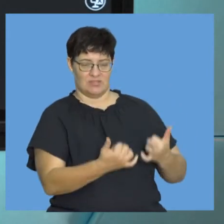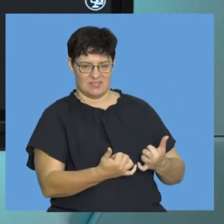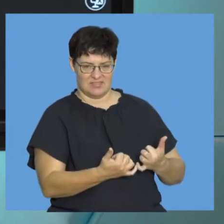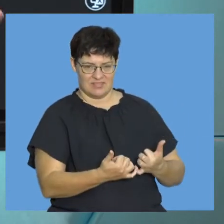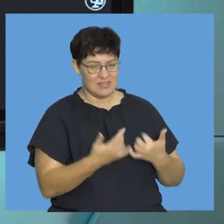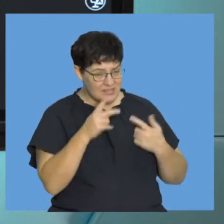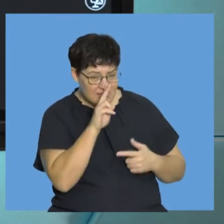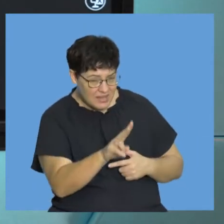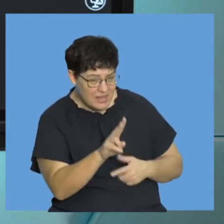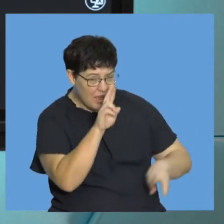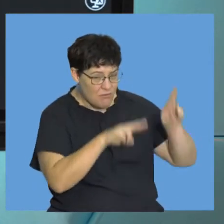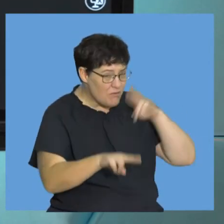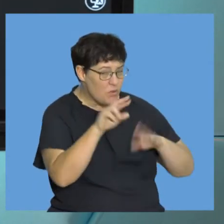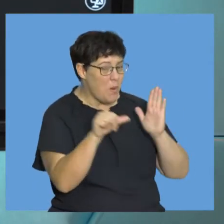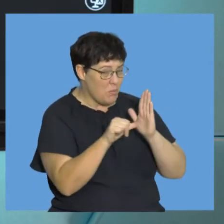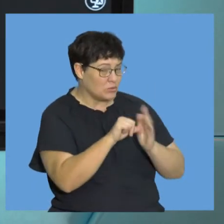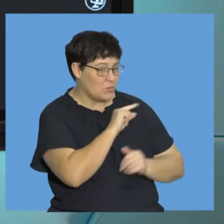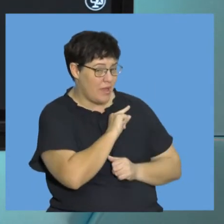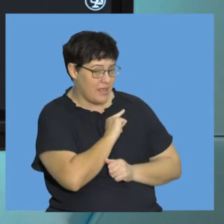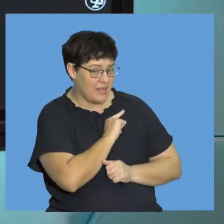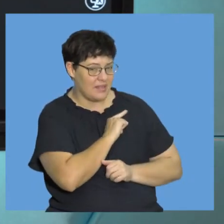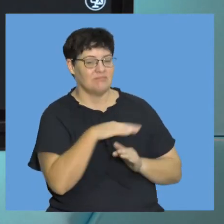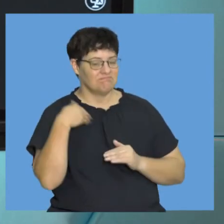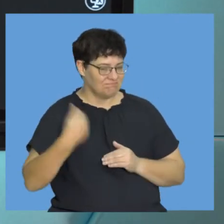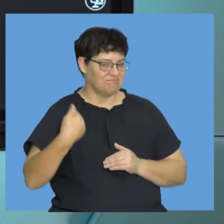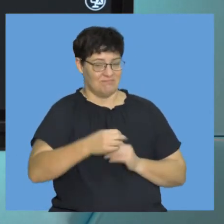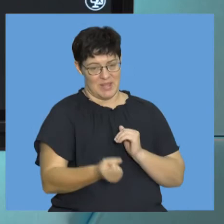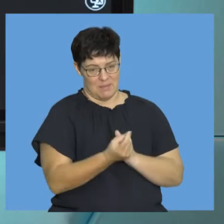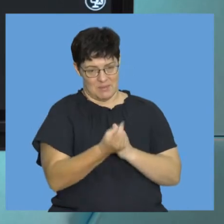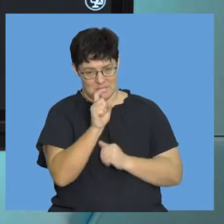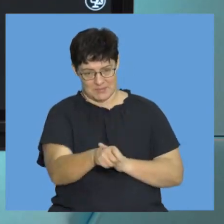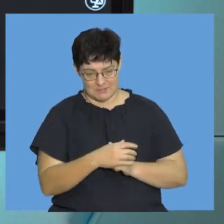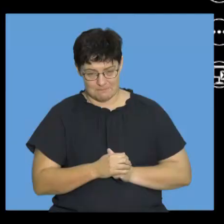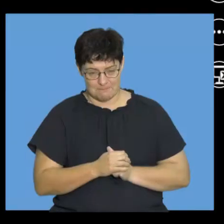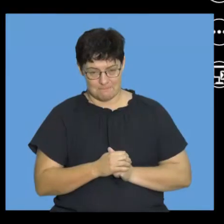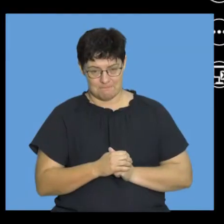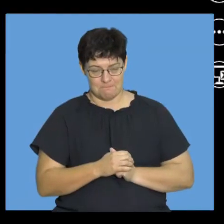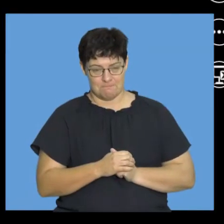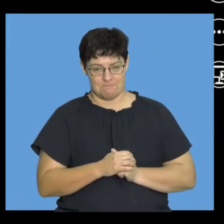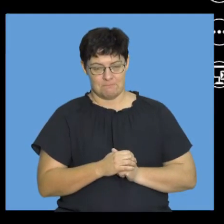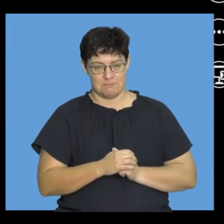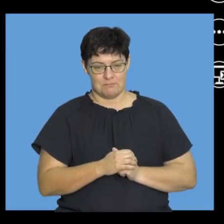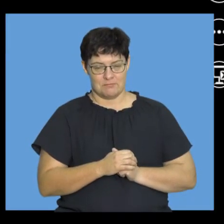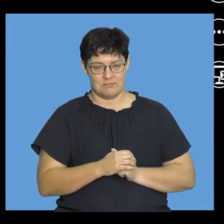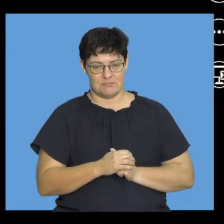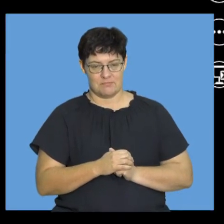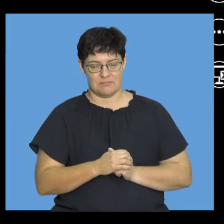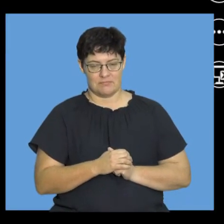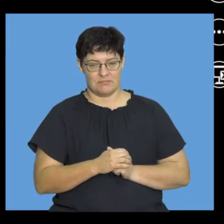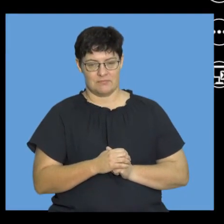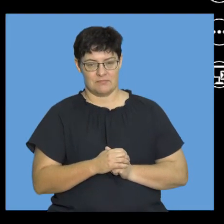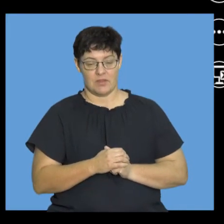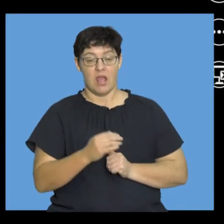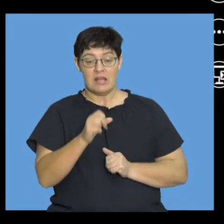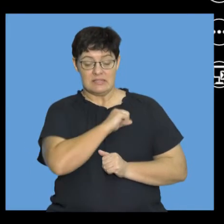Can you see the importance of reviewing your budget on a continuous basis? And also, the staff who